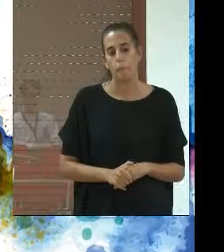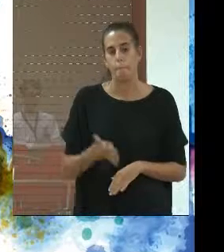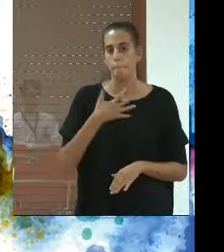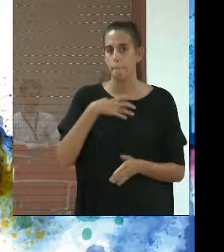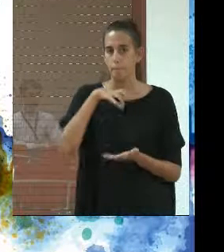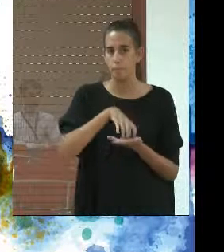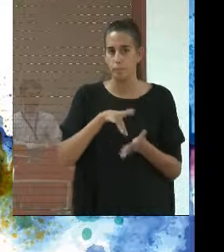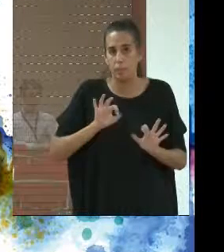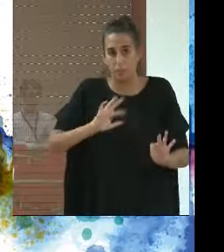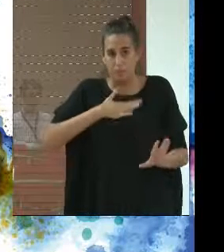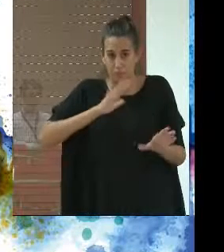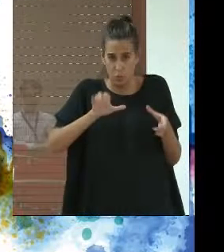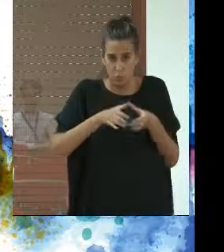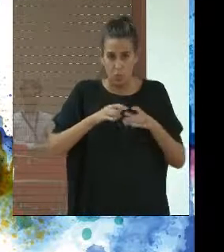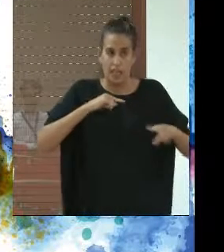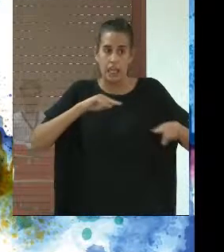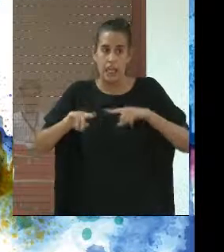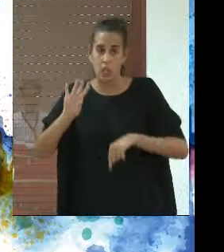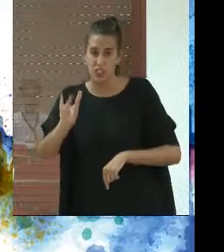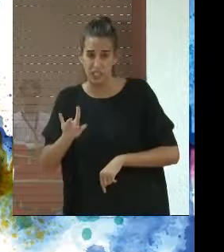The cost of our center,